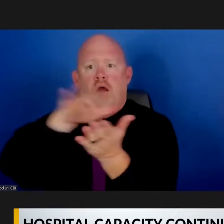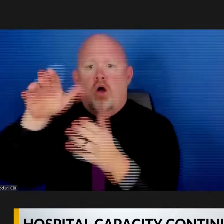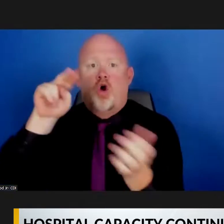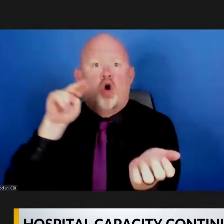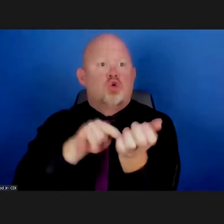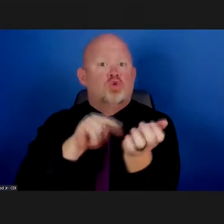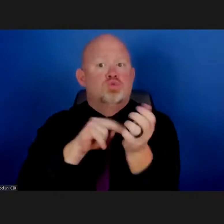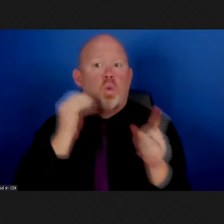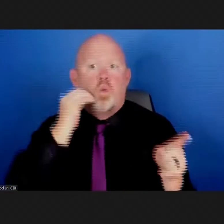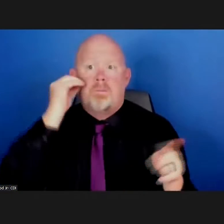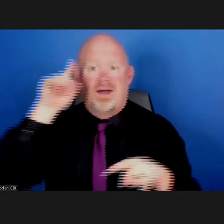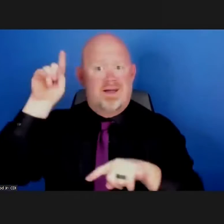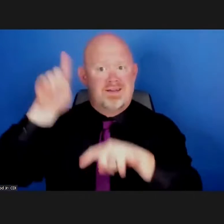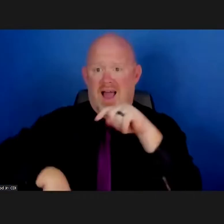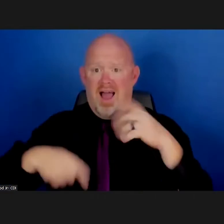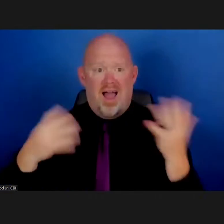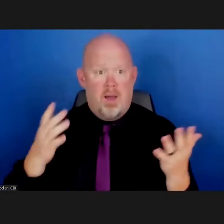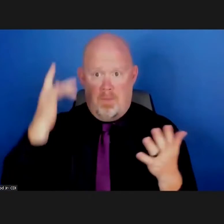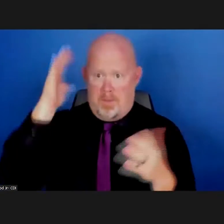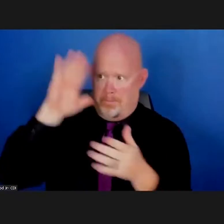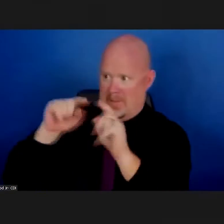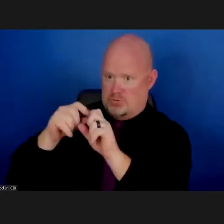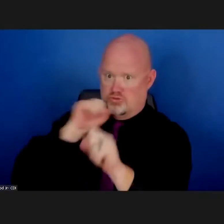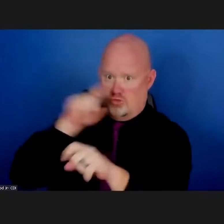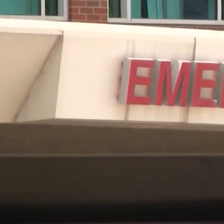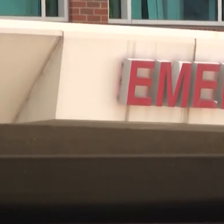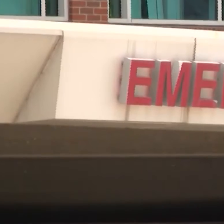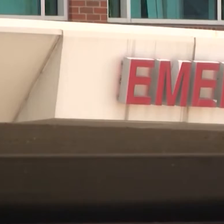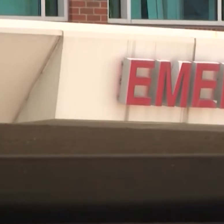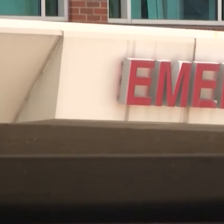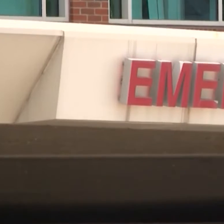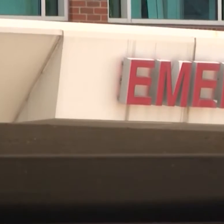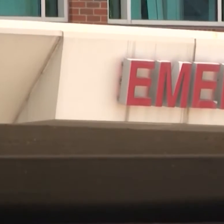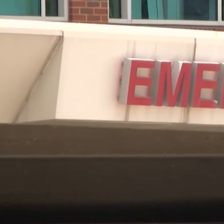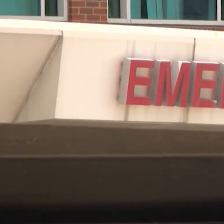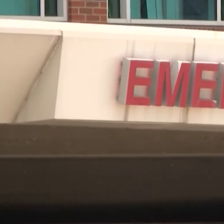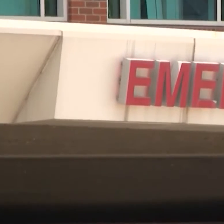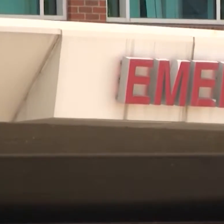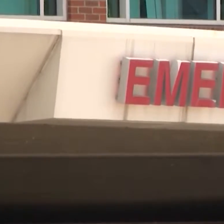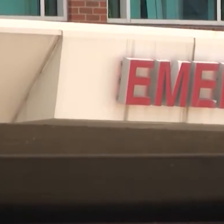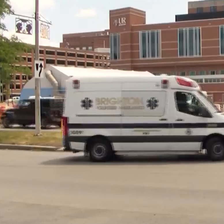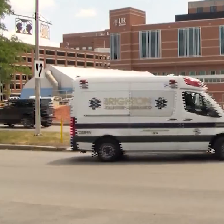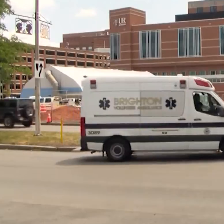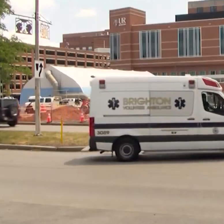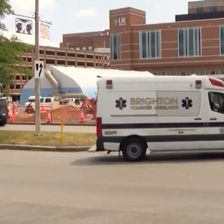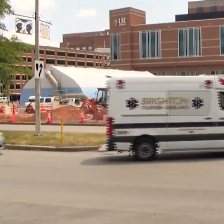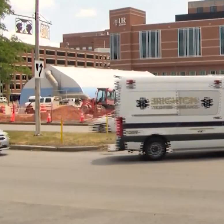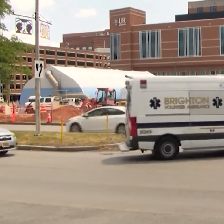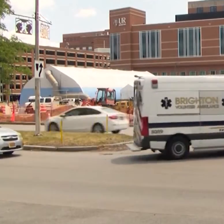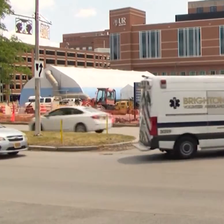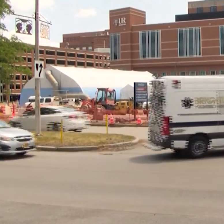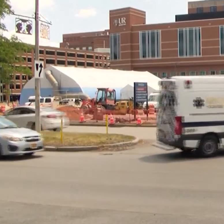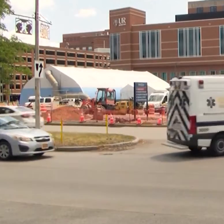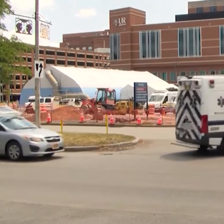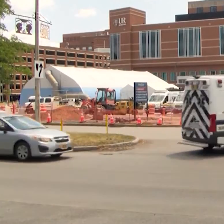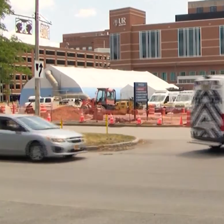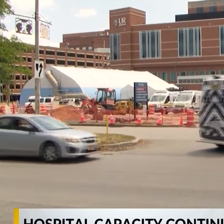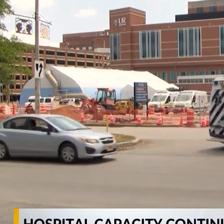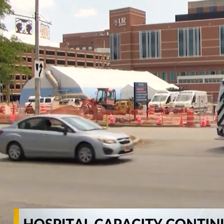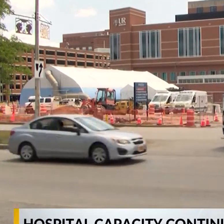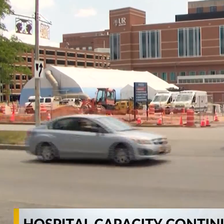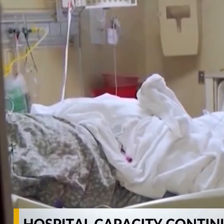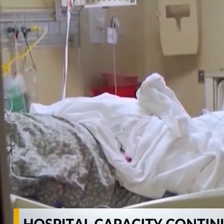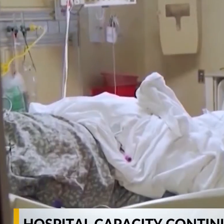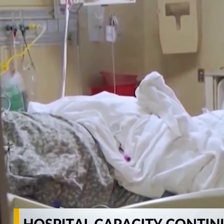hospitals are having increasing difficulty finding open nursing home beds. Leaders from Monroe County Public Health and Area Hospital Systems are addressing